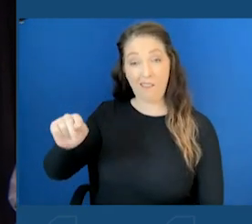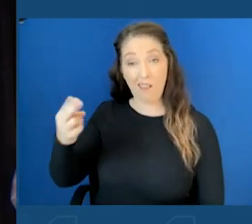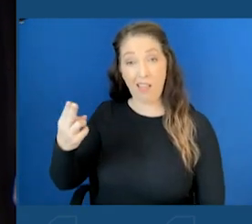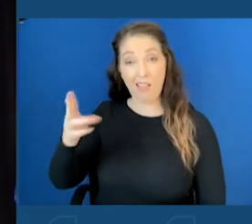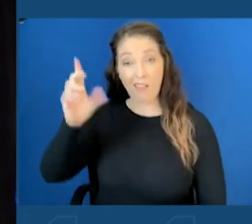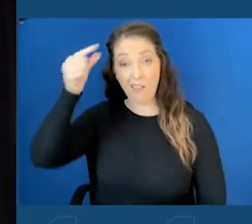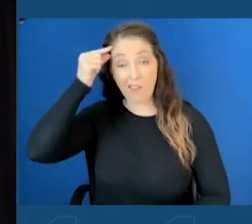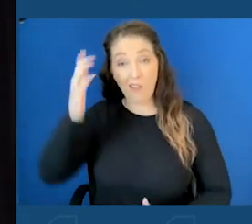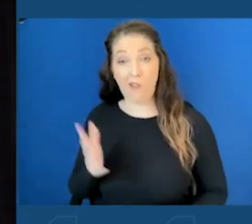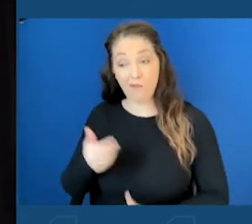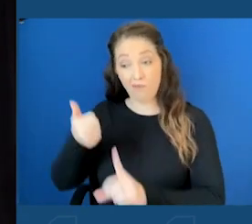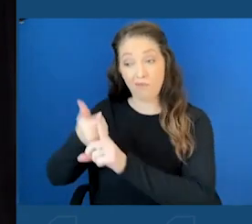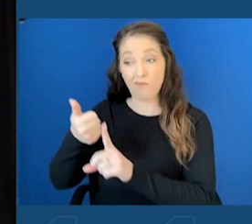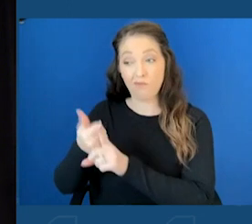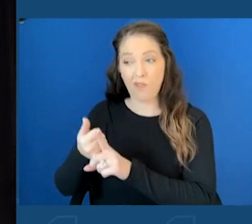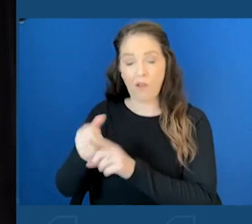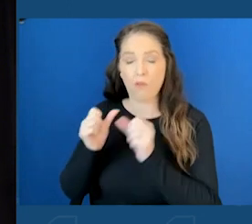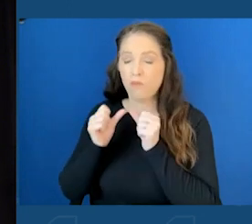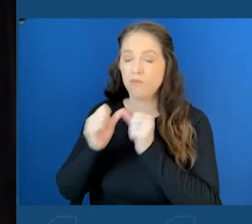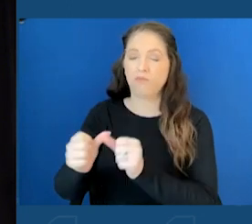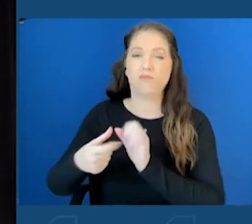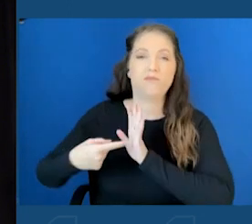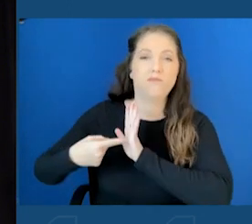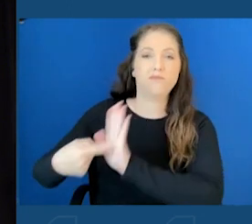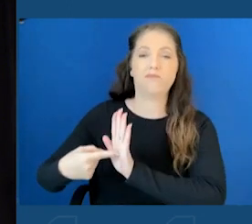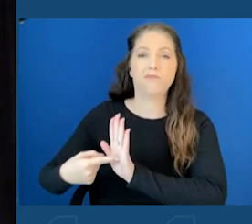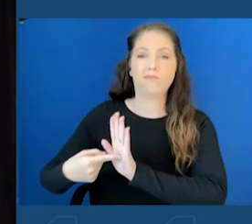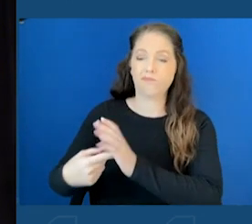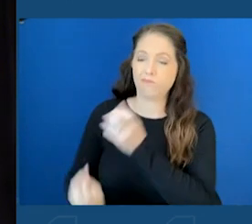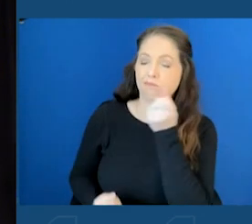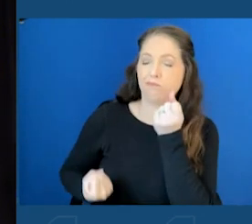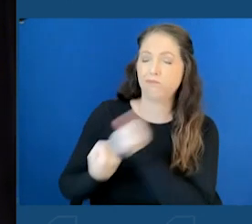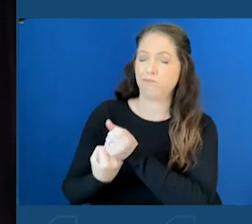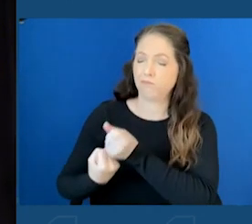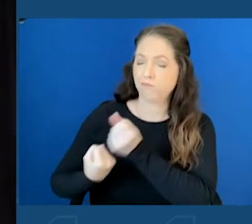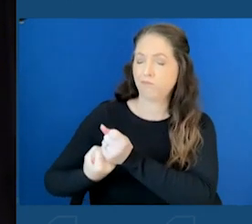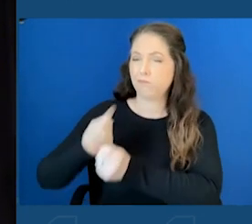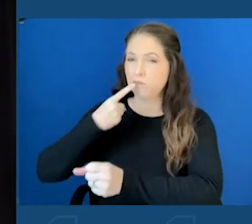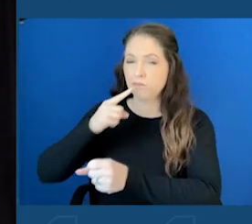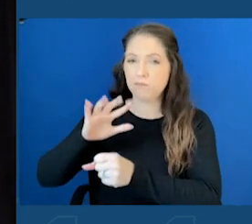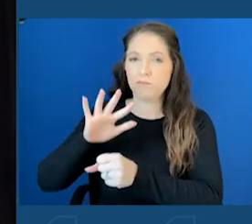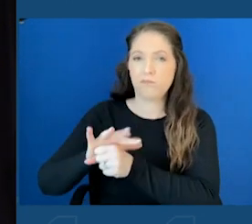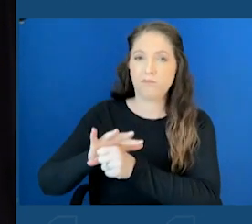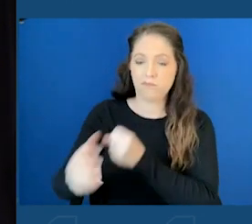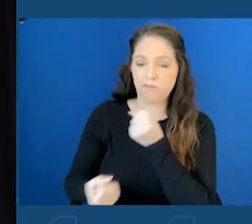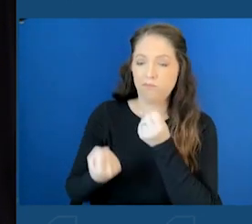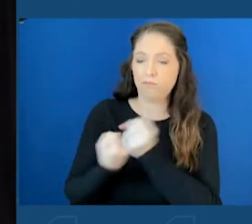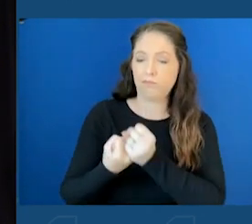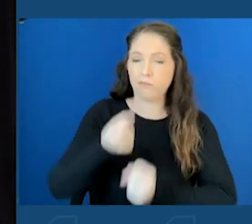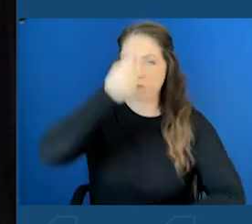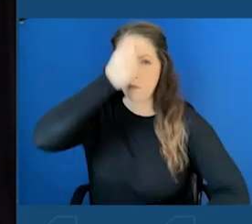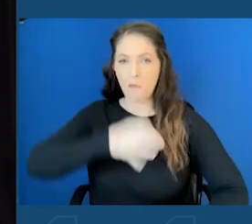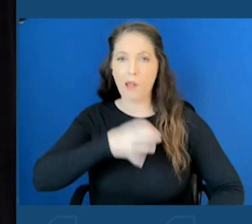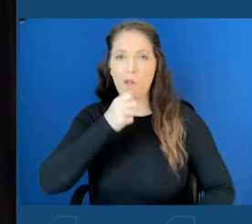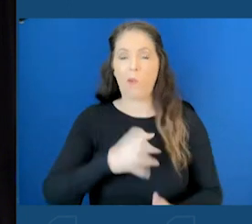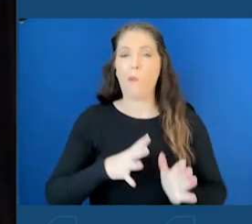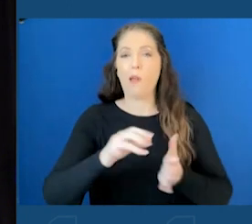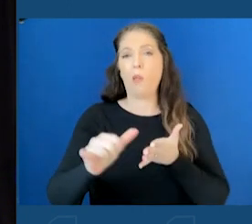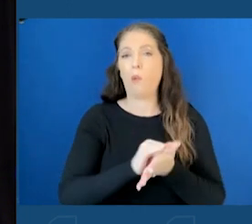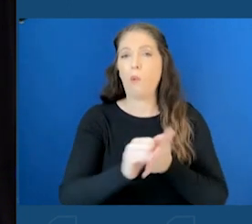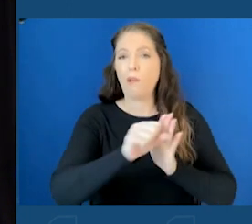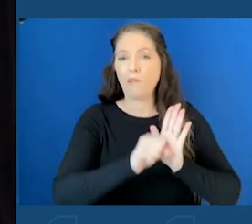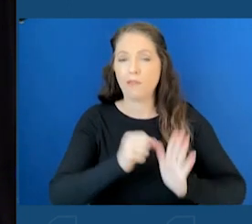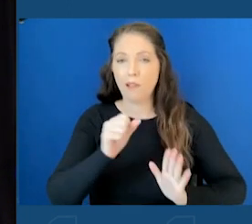New York, she continues to show her unwavering support and commitment to the men and women of the New York State Police.